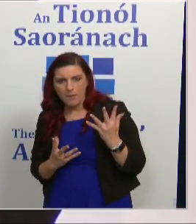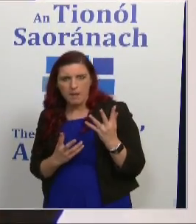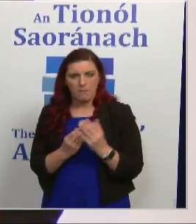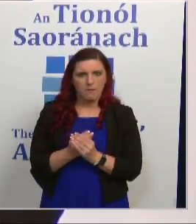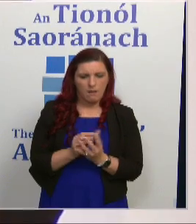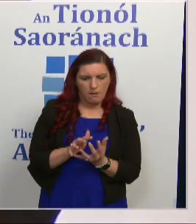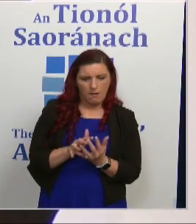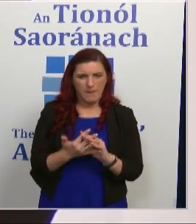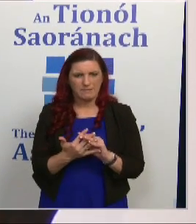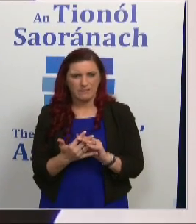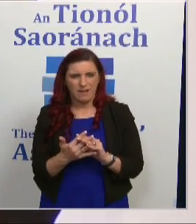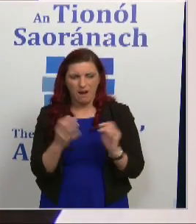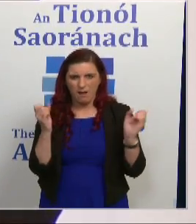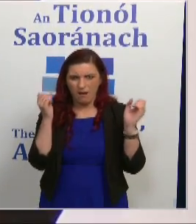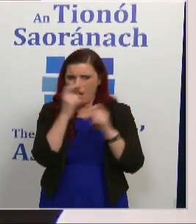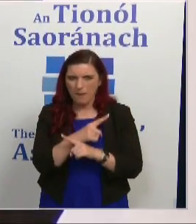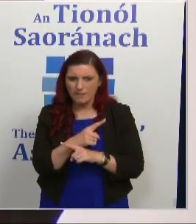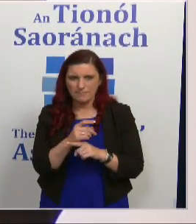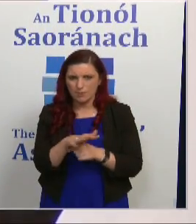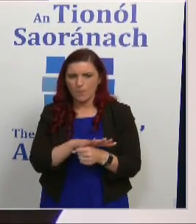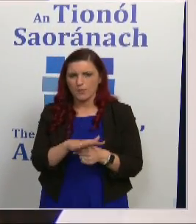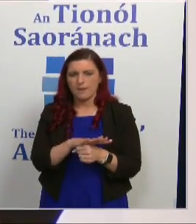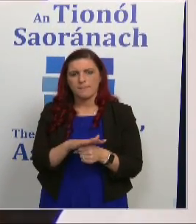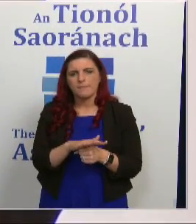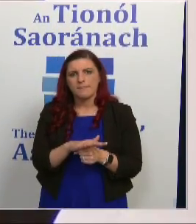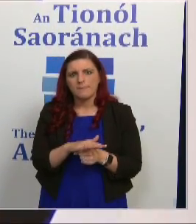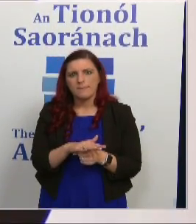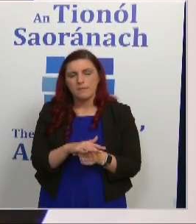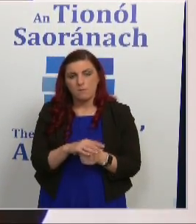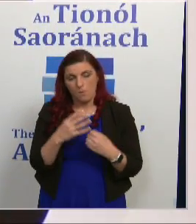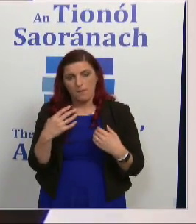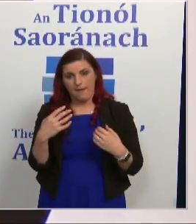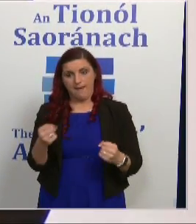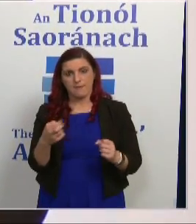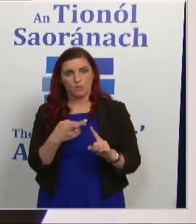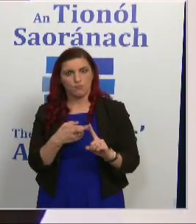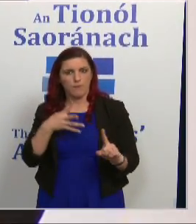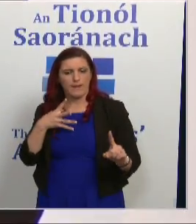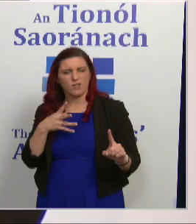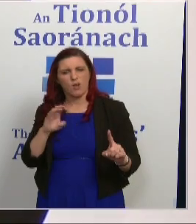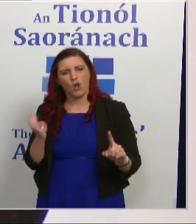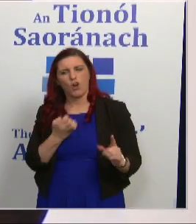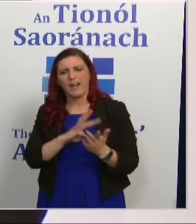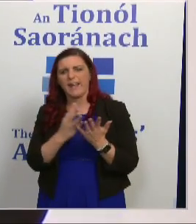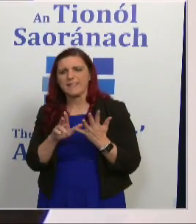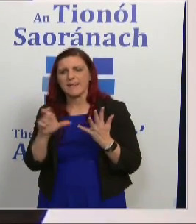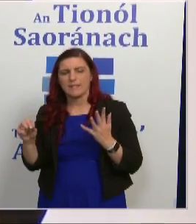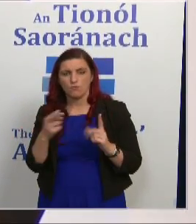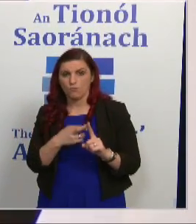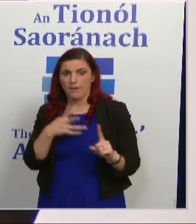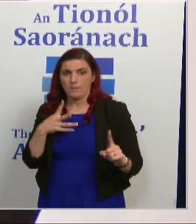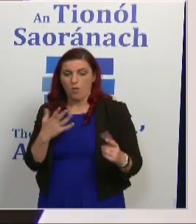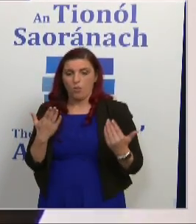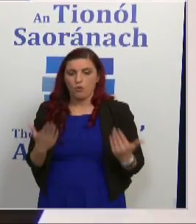complex and very, very difficult to address. There was a recognition, particularly into the early 1980s, that the current